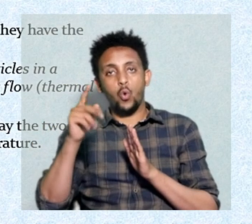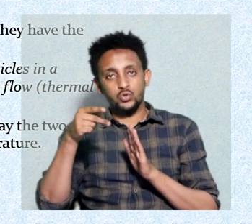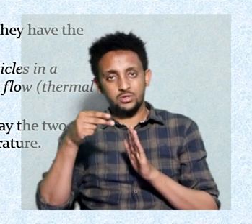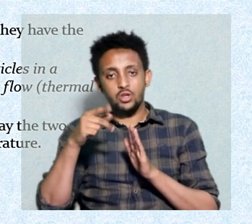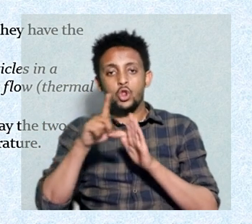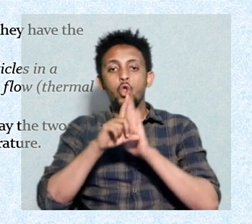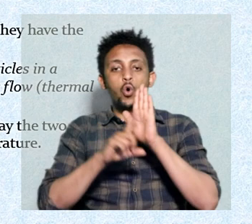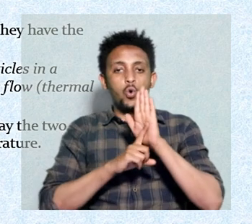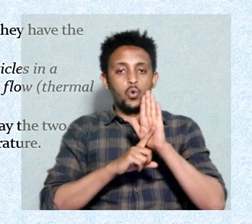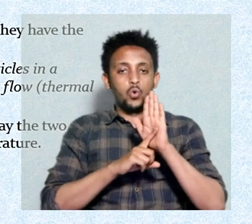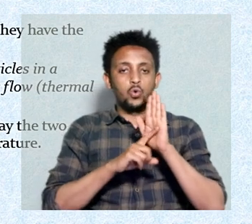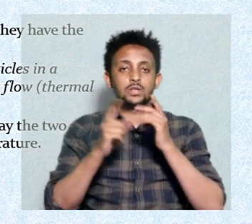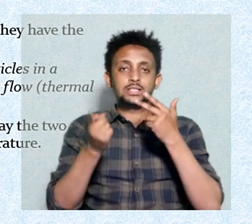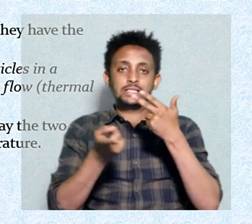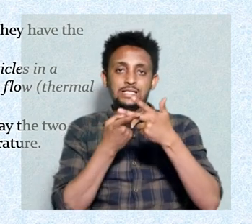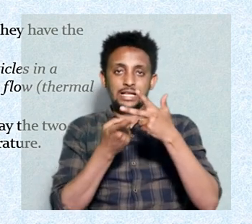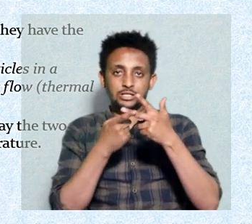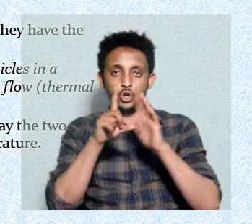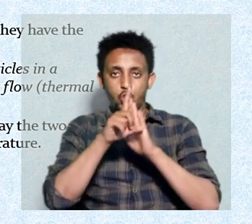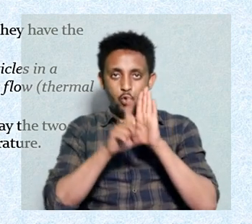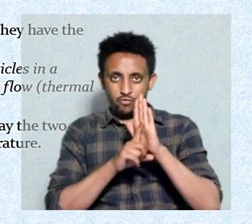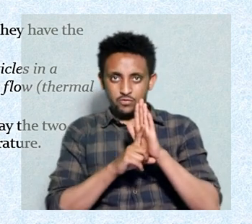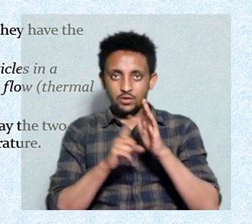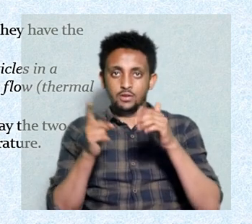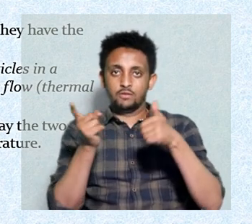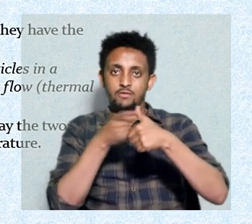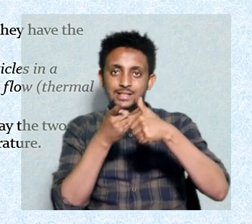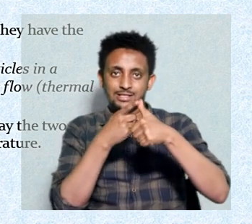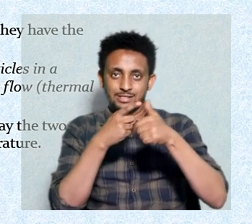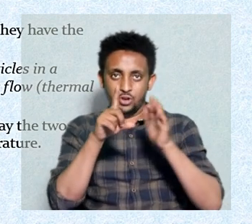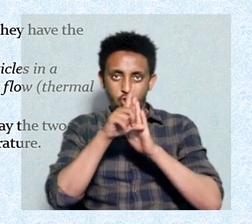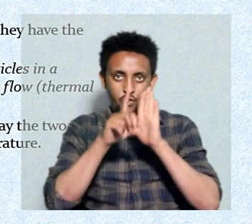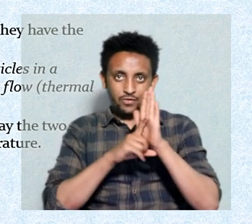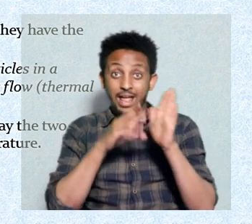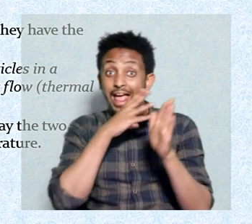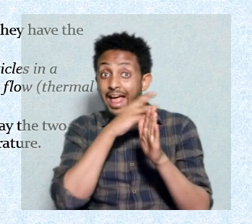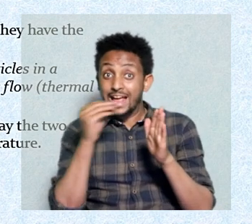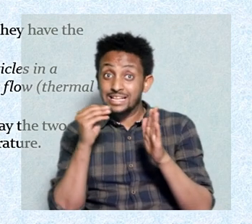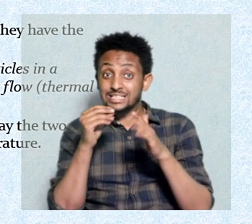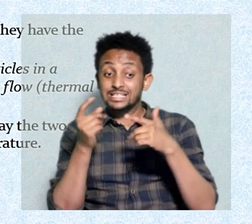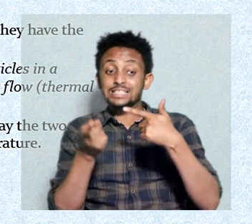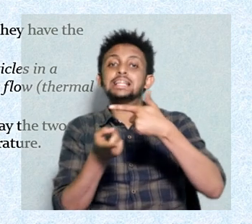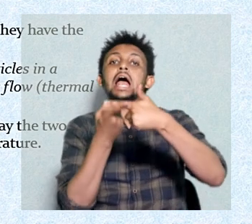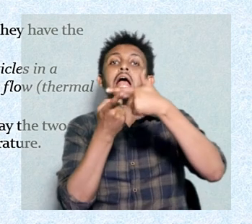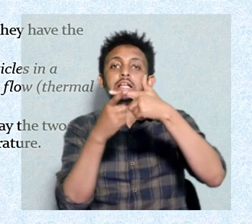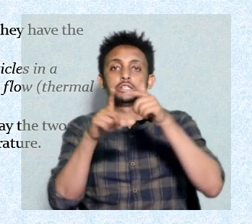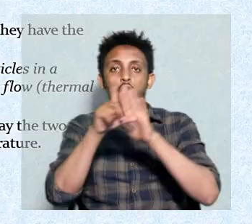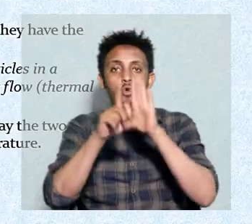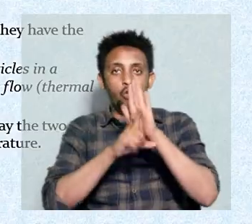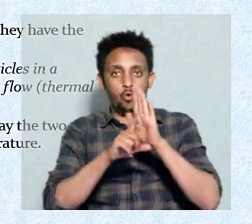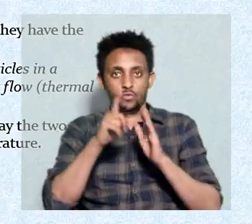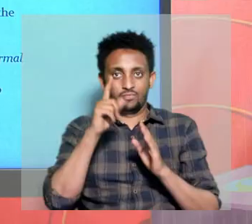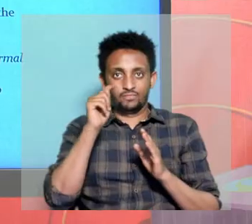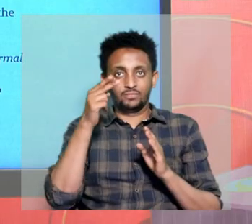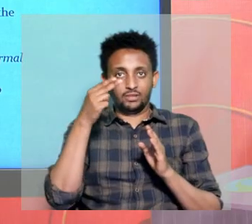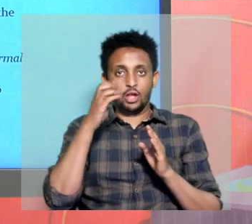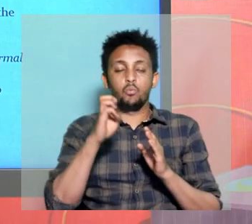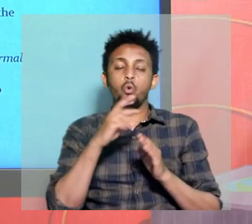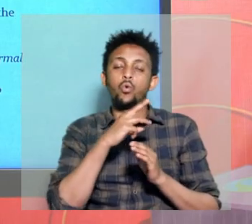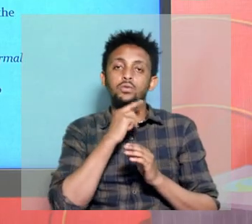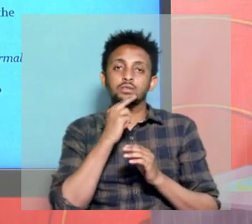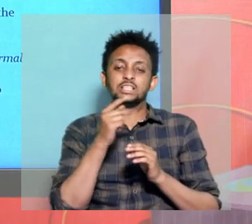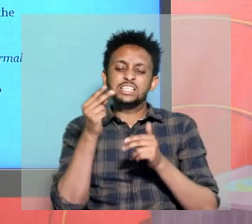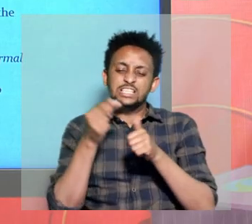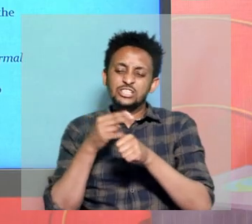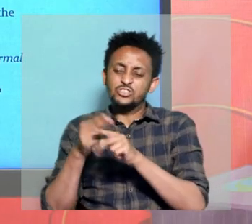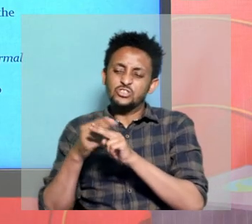Law of Thermodynamics, Third Law of Thermodynamics, First Law of Thermodynamics, and the Second Law of Thermodynamics.